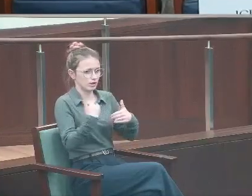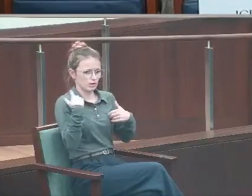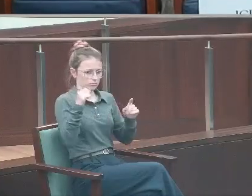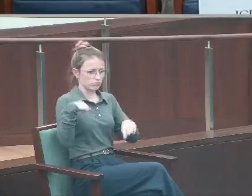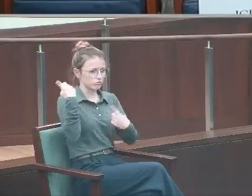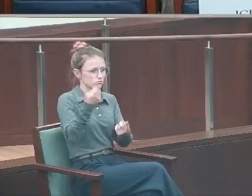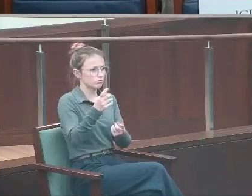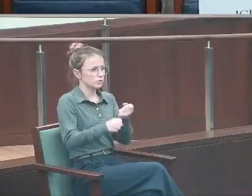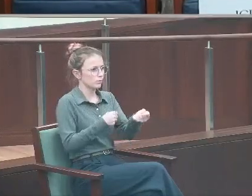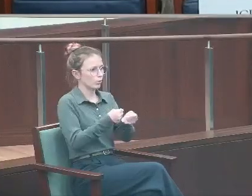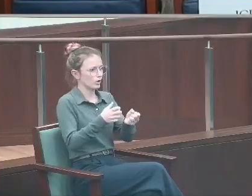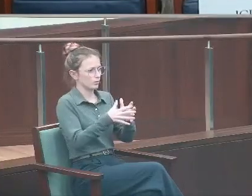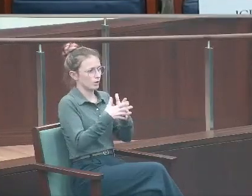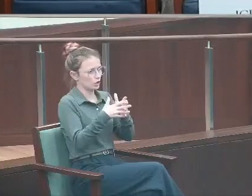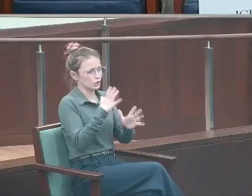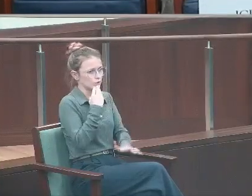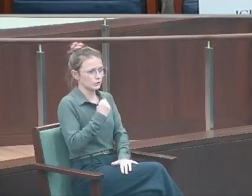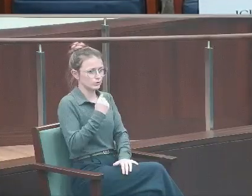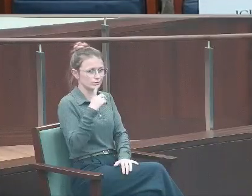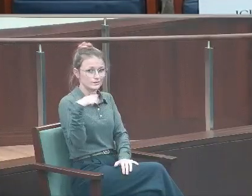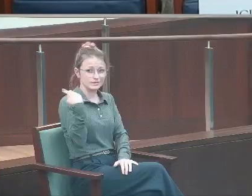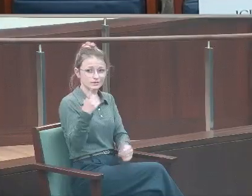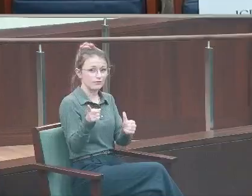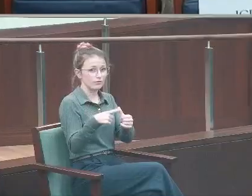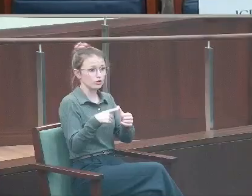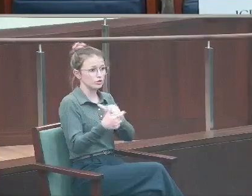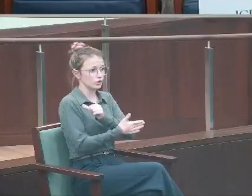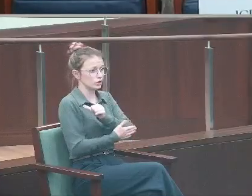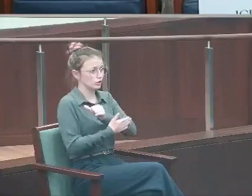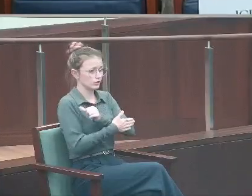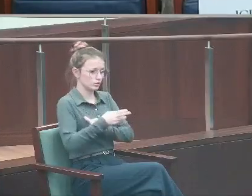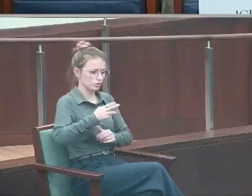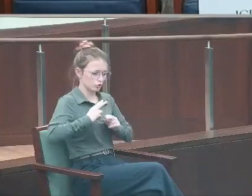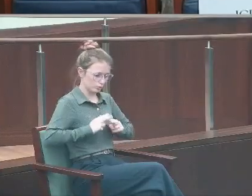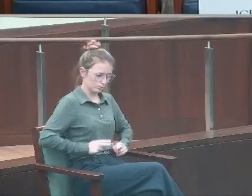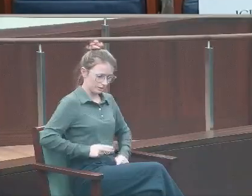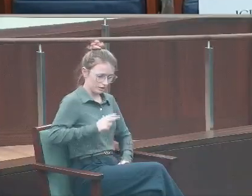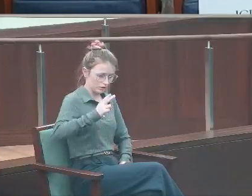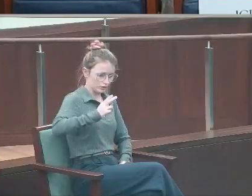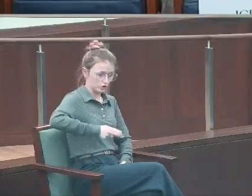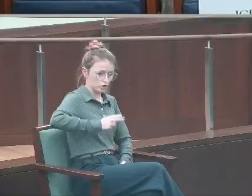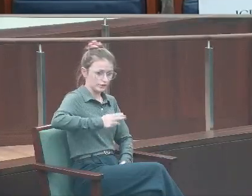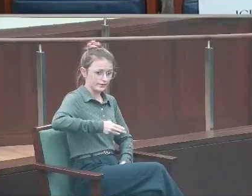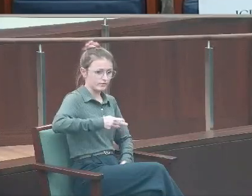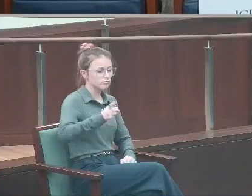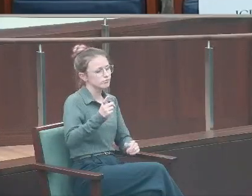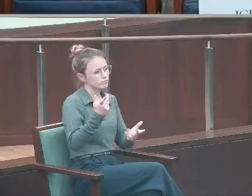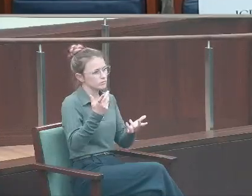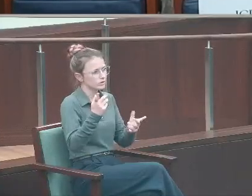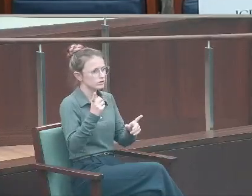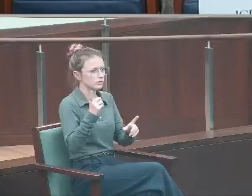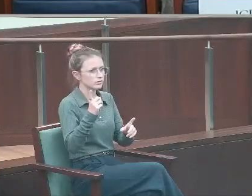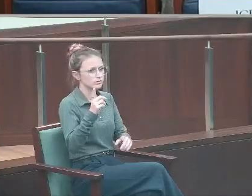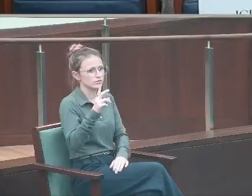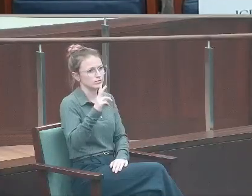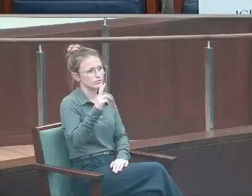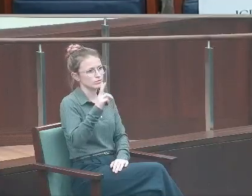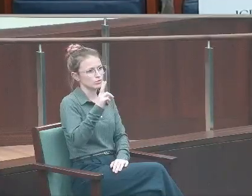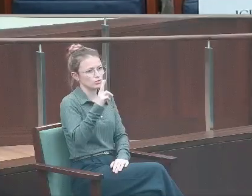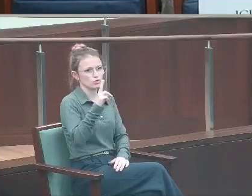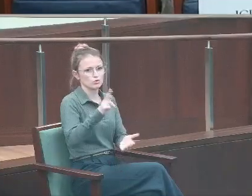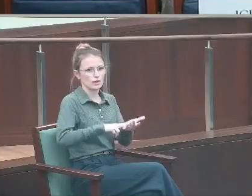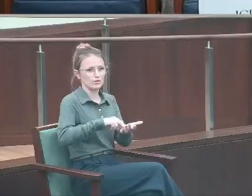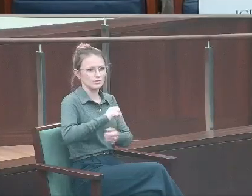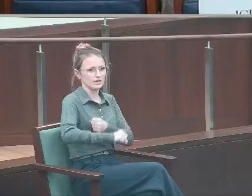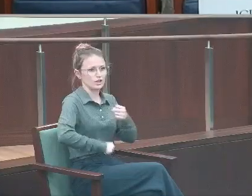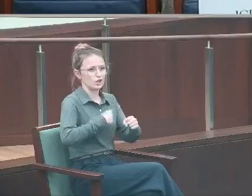American Jews, right? This is the first country in human history, since in the 2,000 years of diasporic